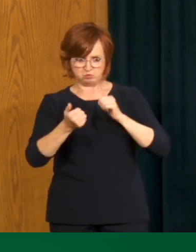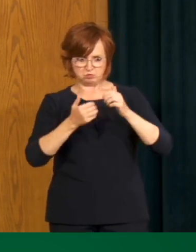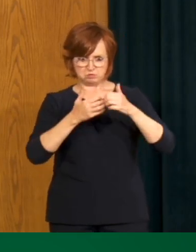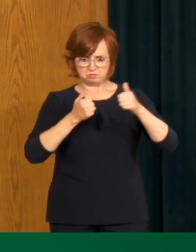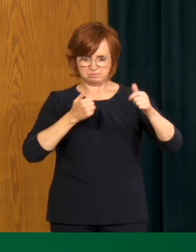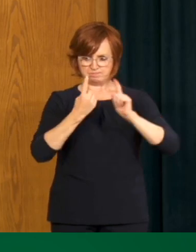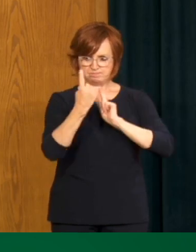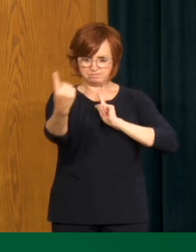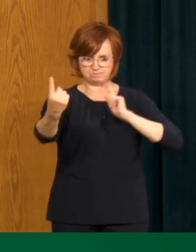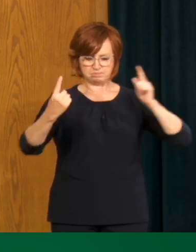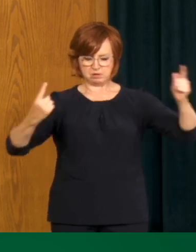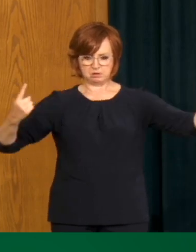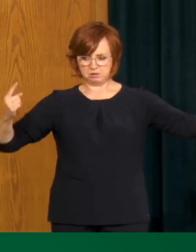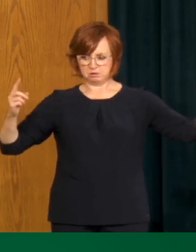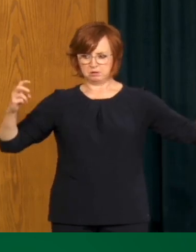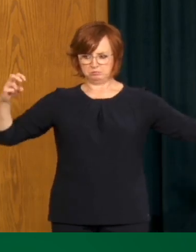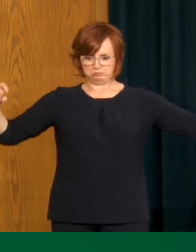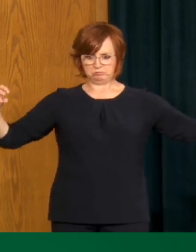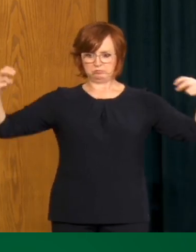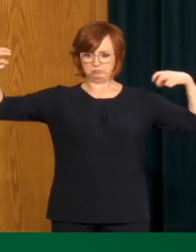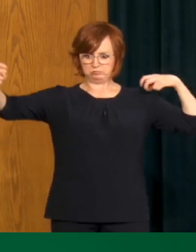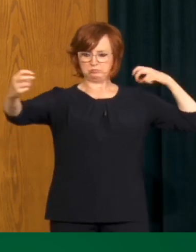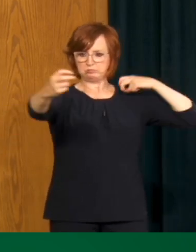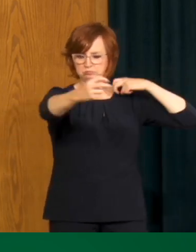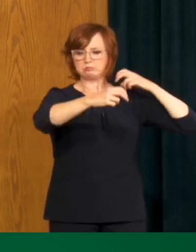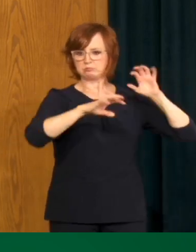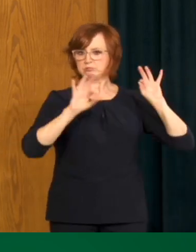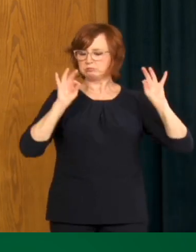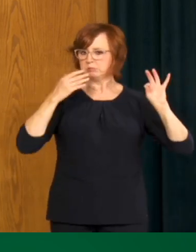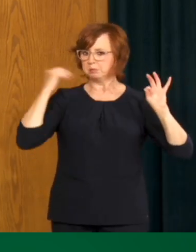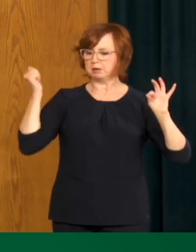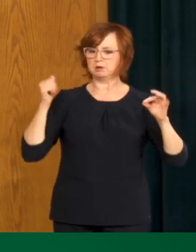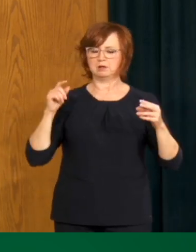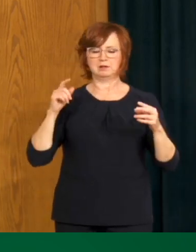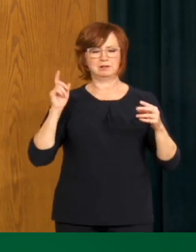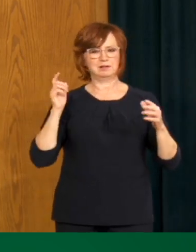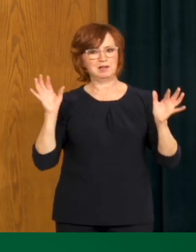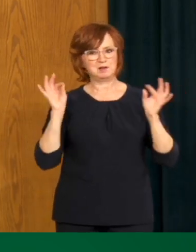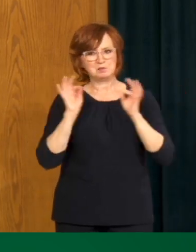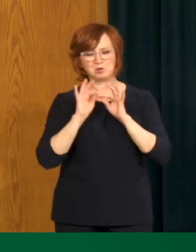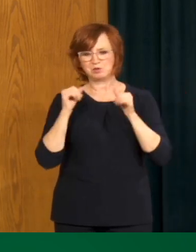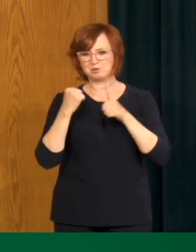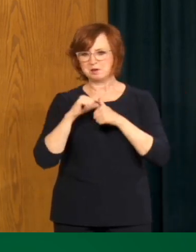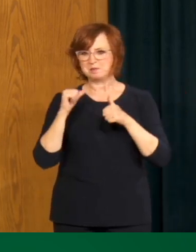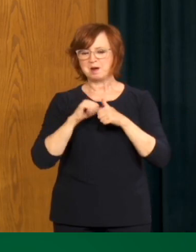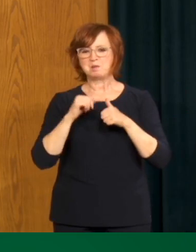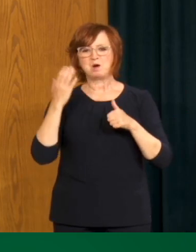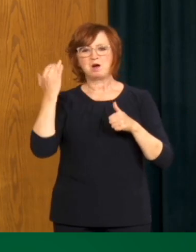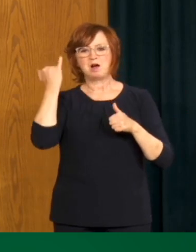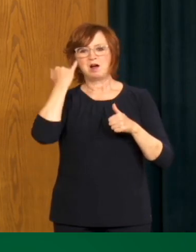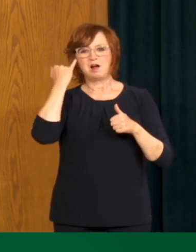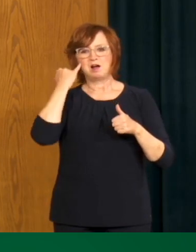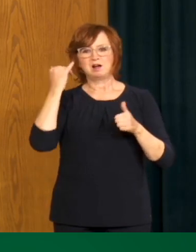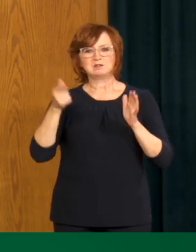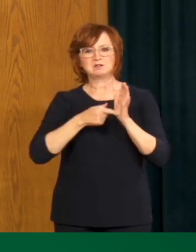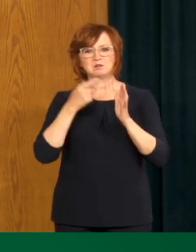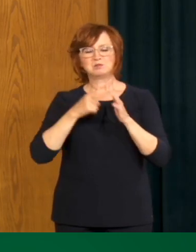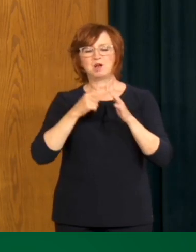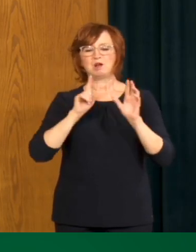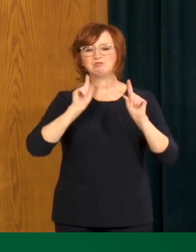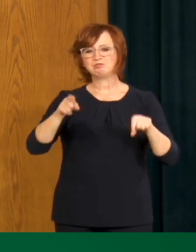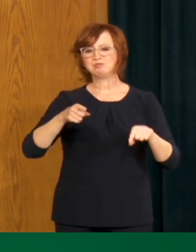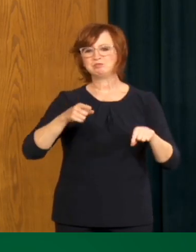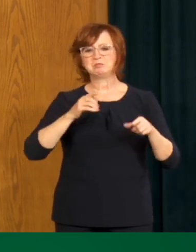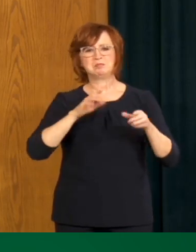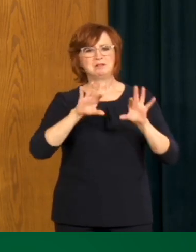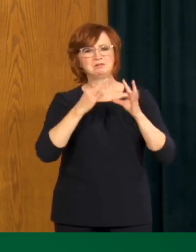We also have to watch for settings where we're more familiar, more relaxed, where unfortunately we continue to see clusters, and that's what we